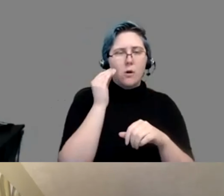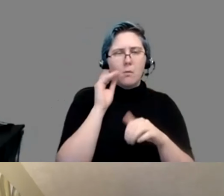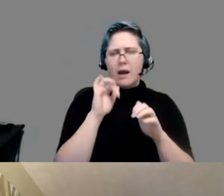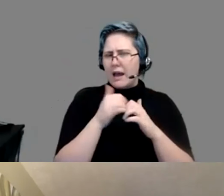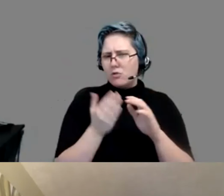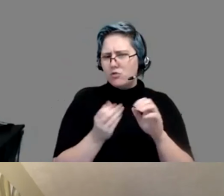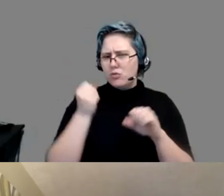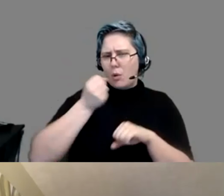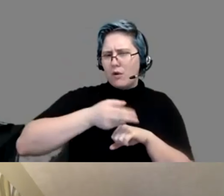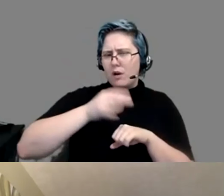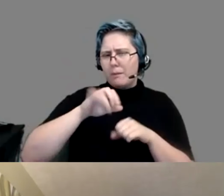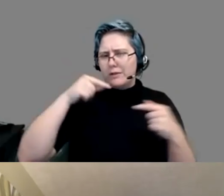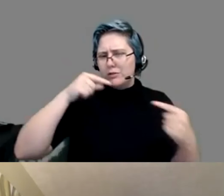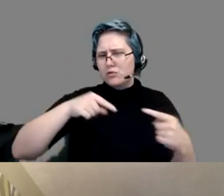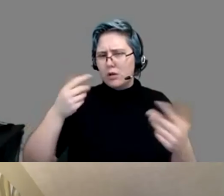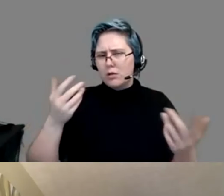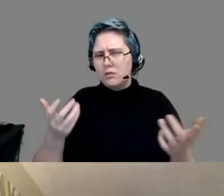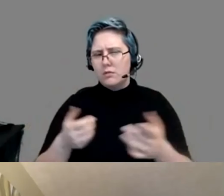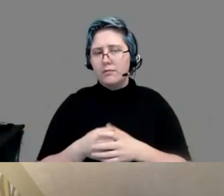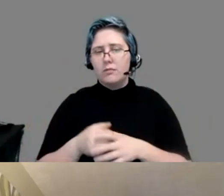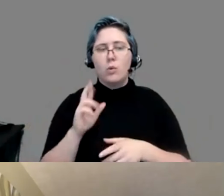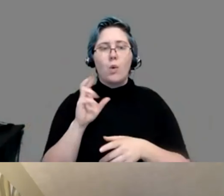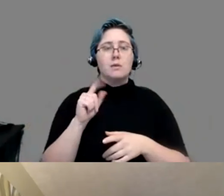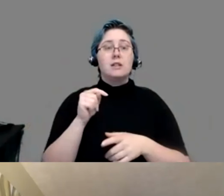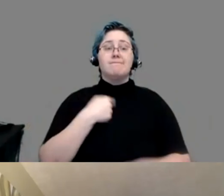overcome those? I have.